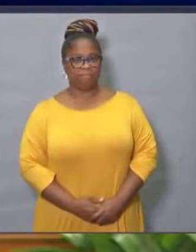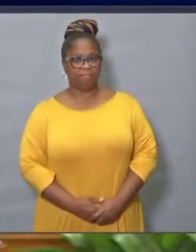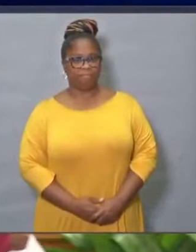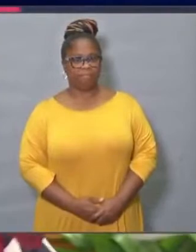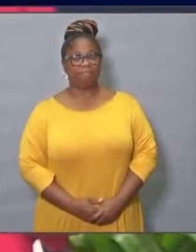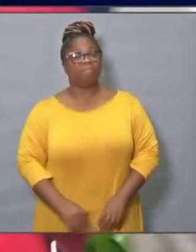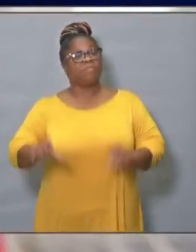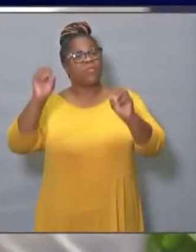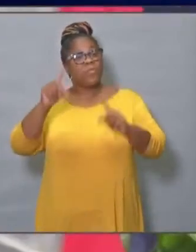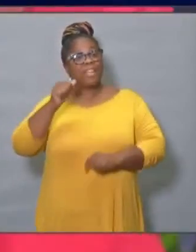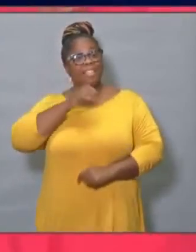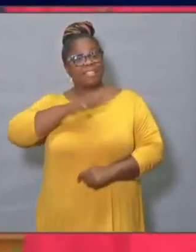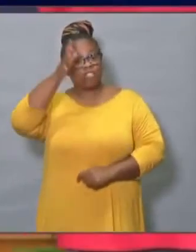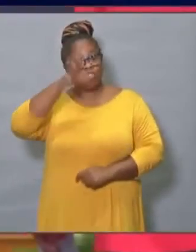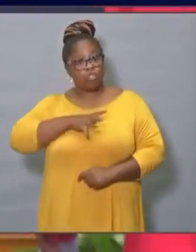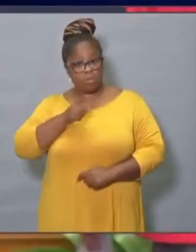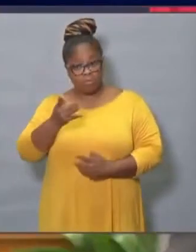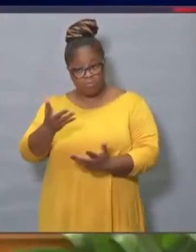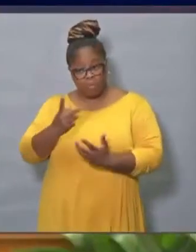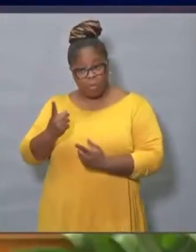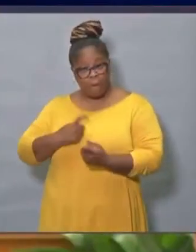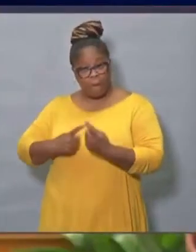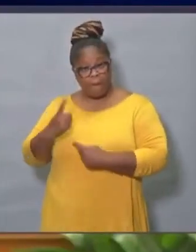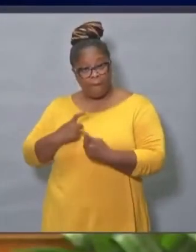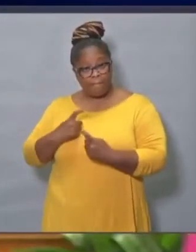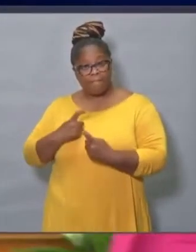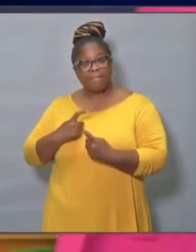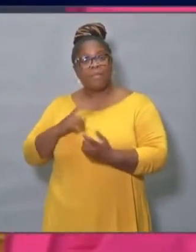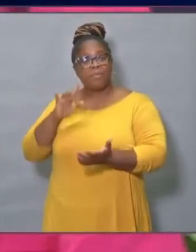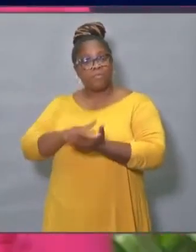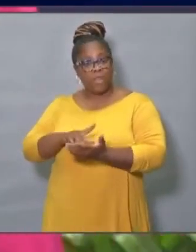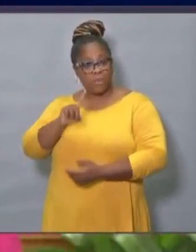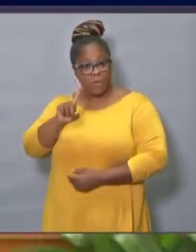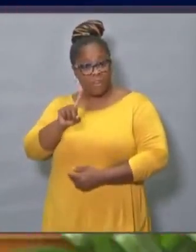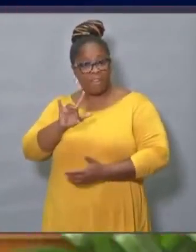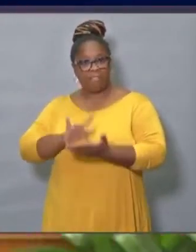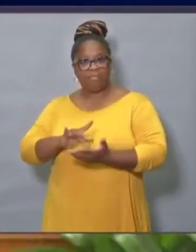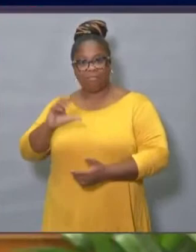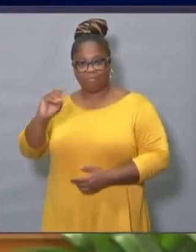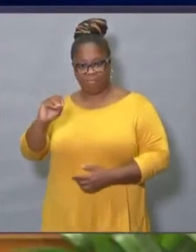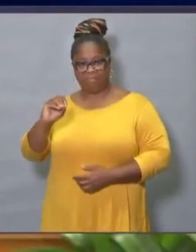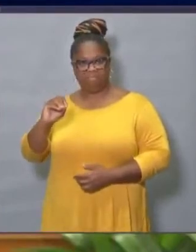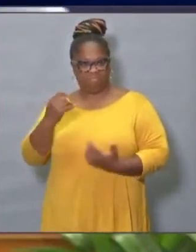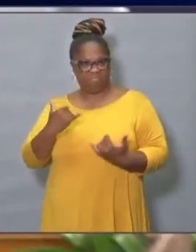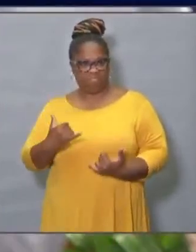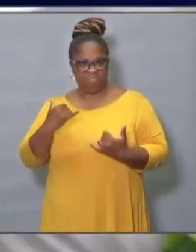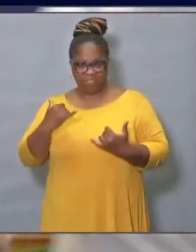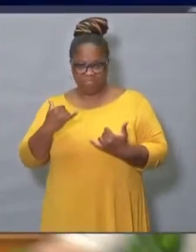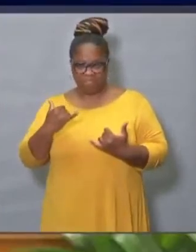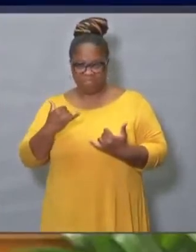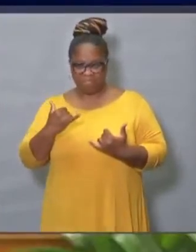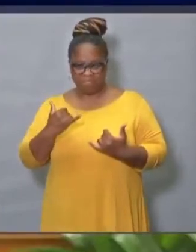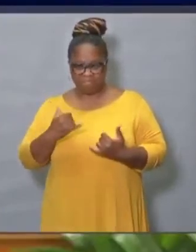Okay, ladies and gentlemen, if you do wish to ask a question, please press 1, then 0 at this time.